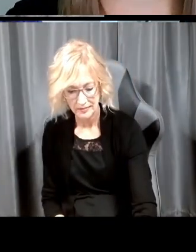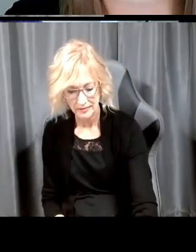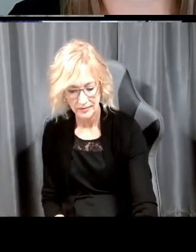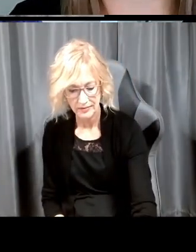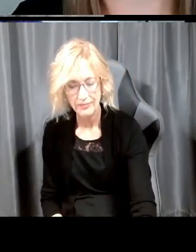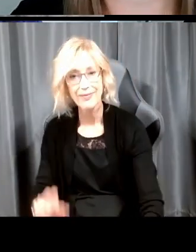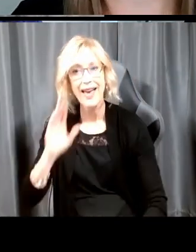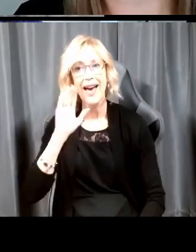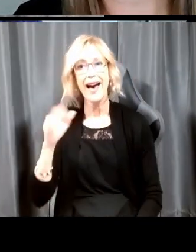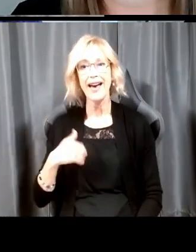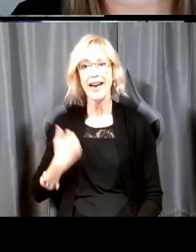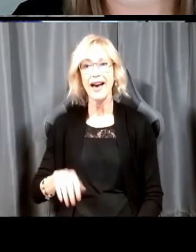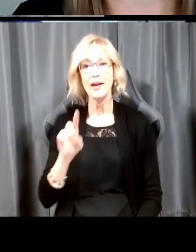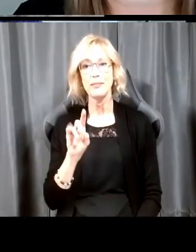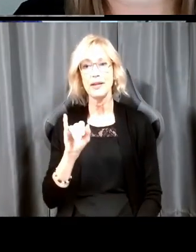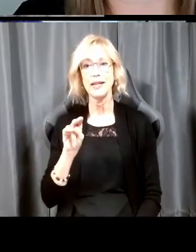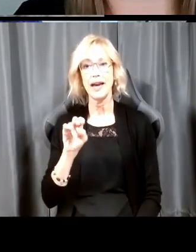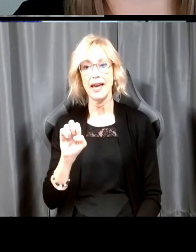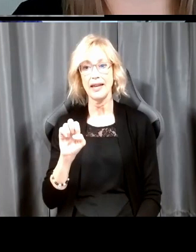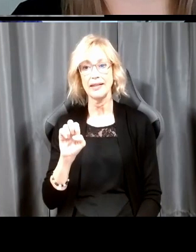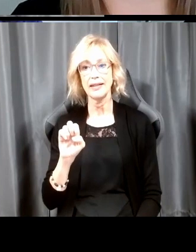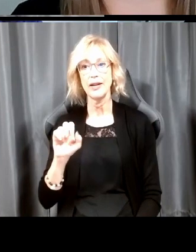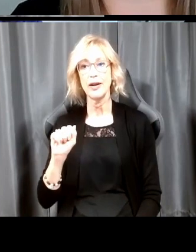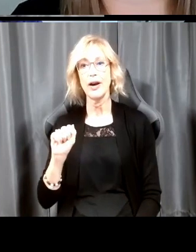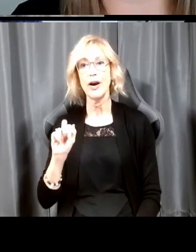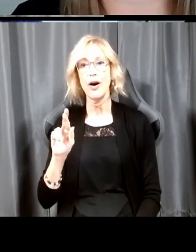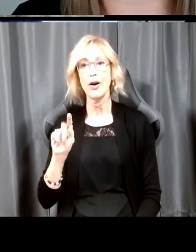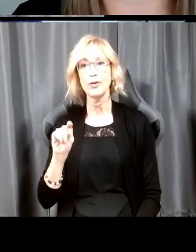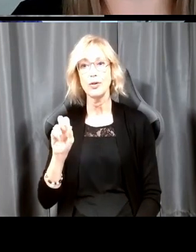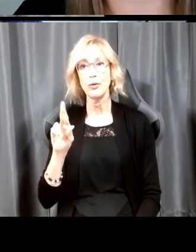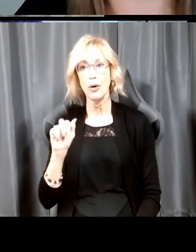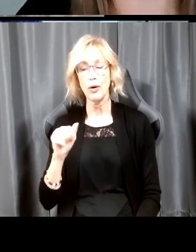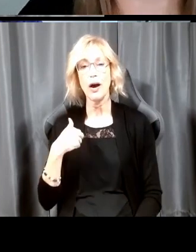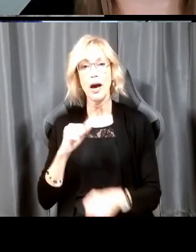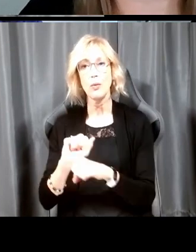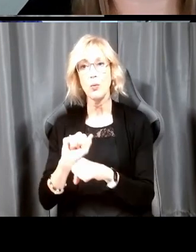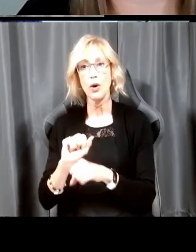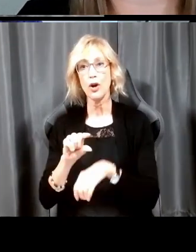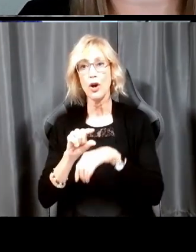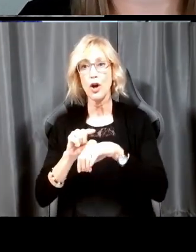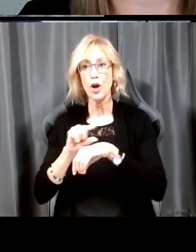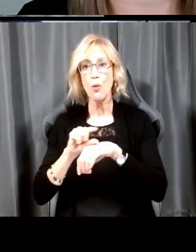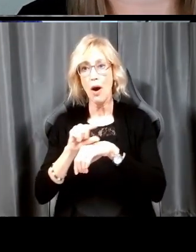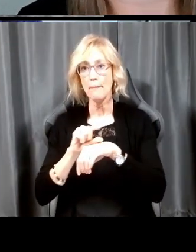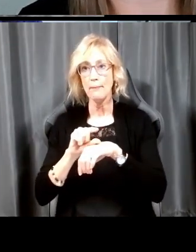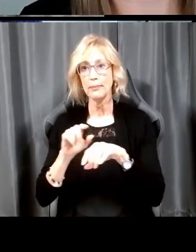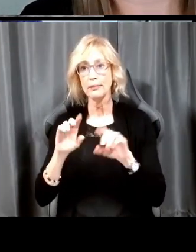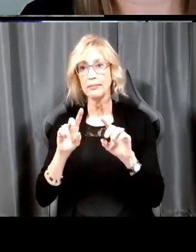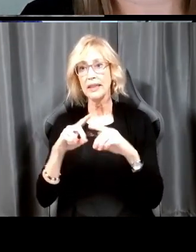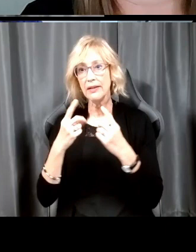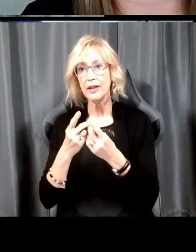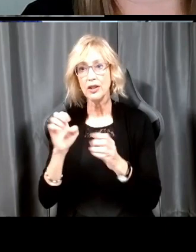Hafa I'm Diana Artero, and I work for the Guam Department of Education Vision Program here on